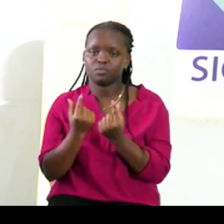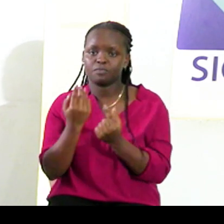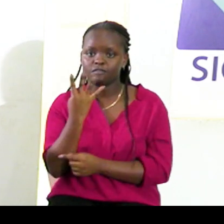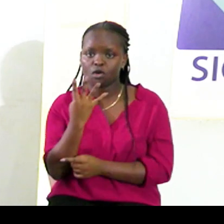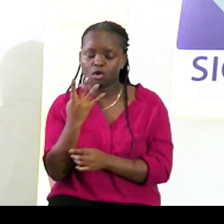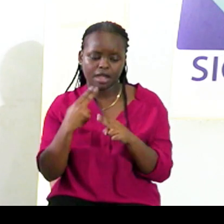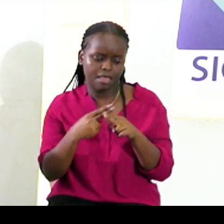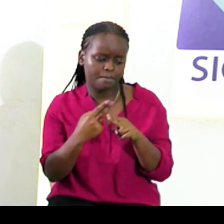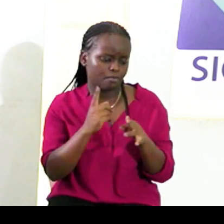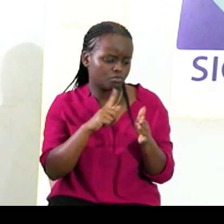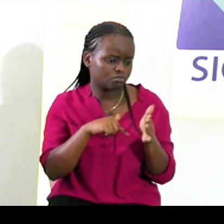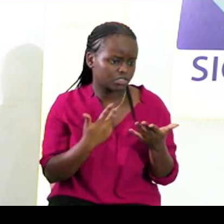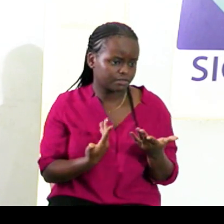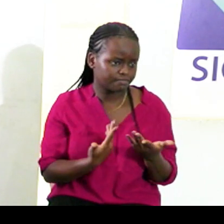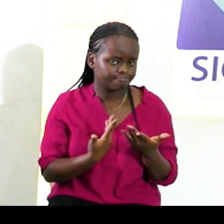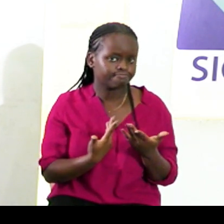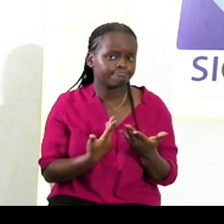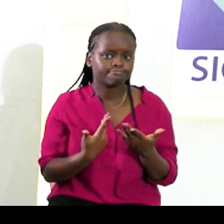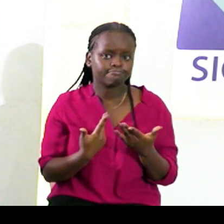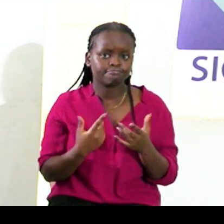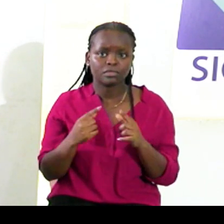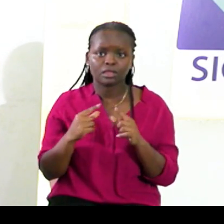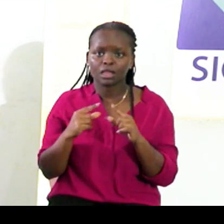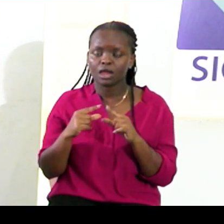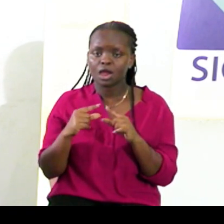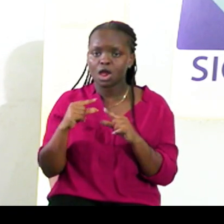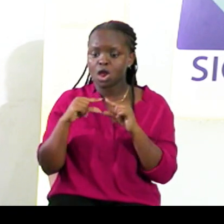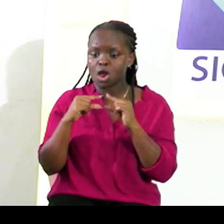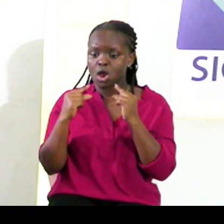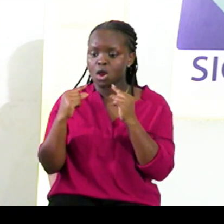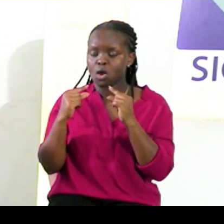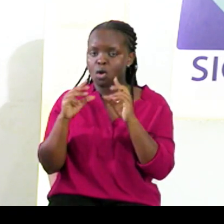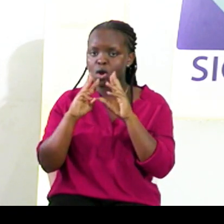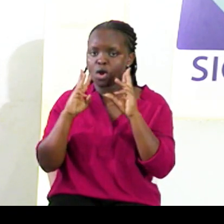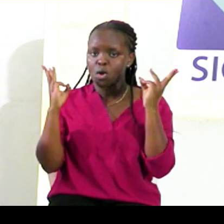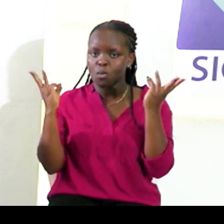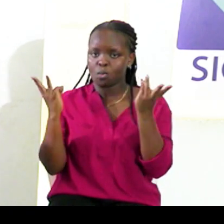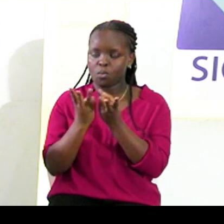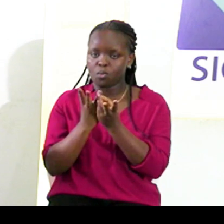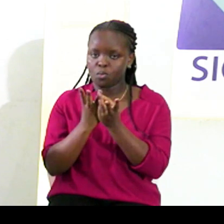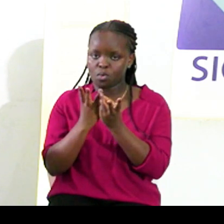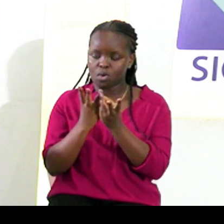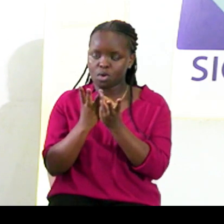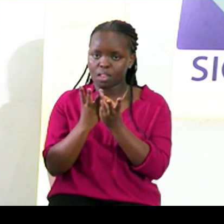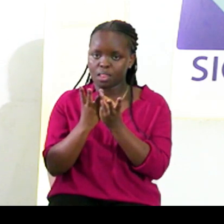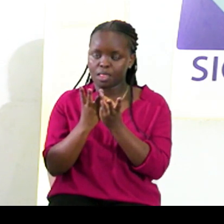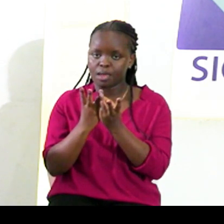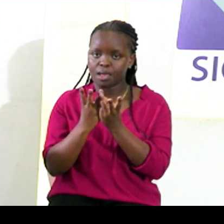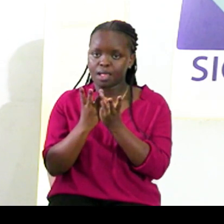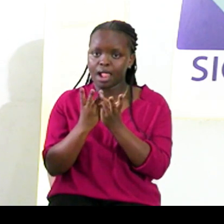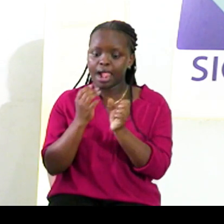program? It is known as Global Labor Program. It is done by